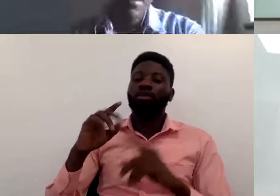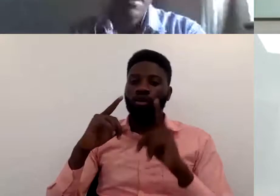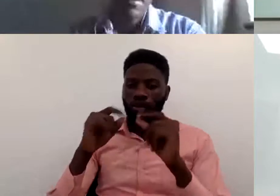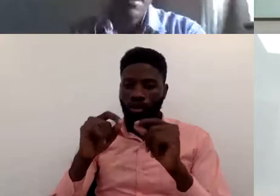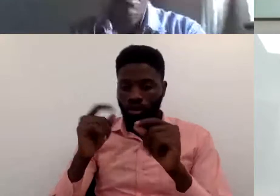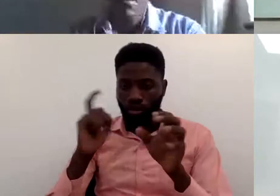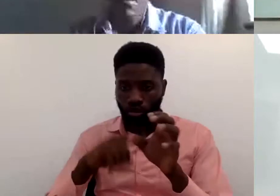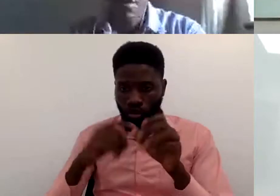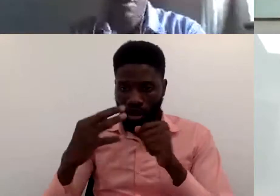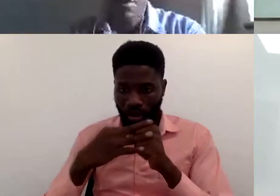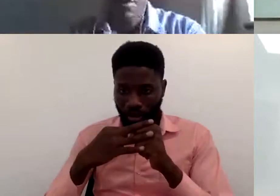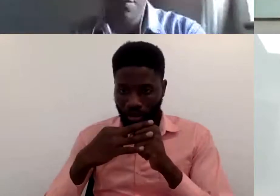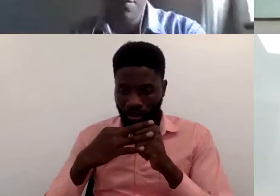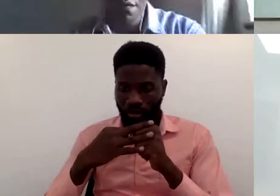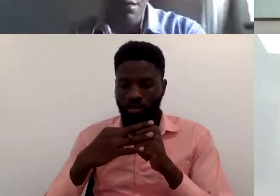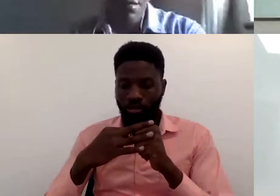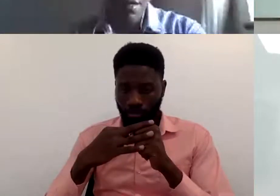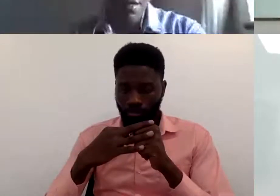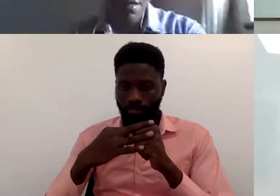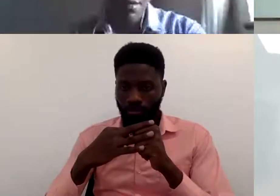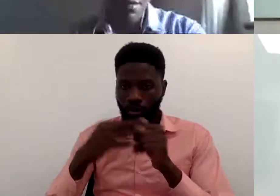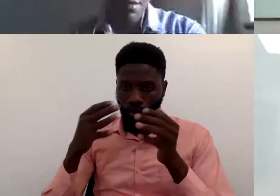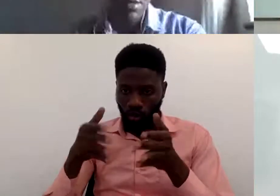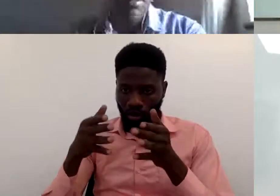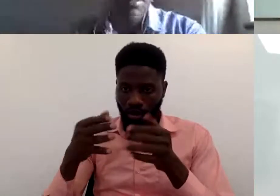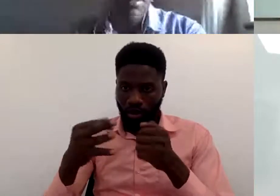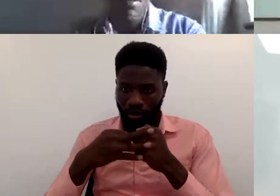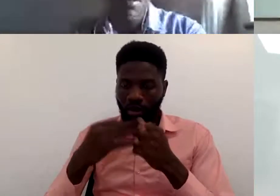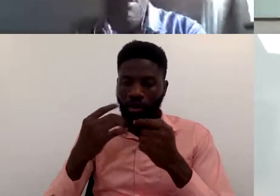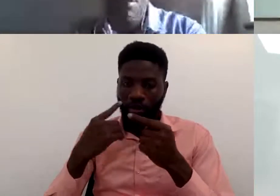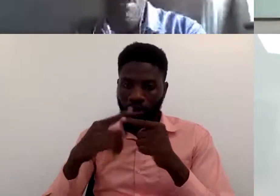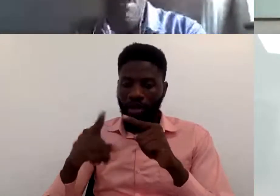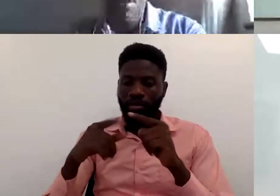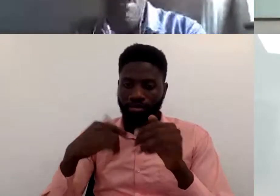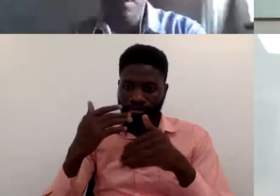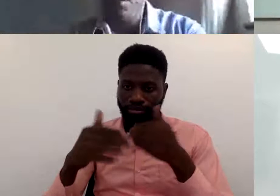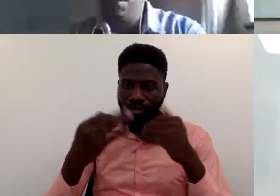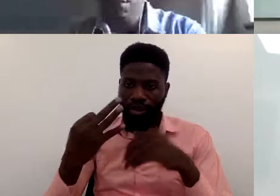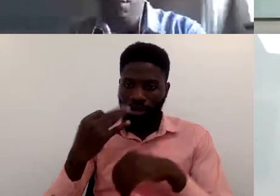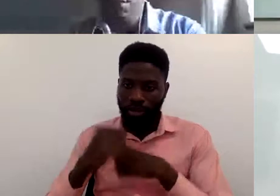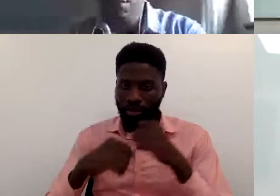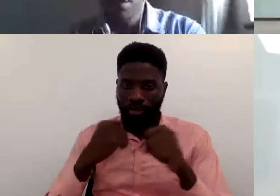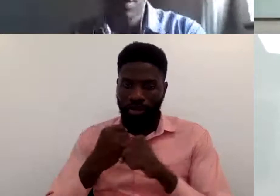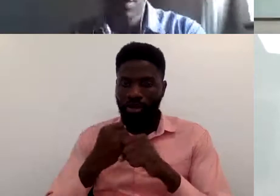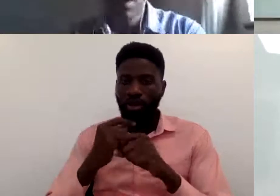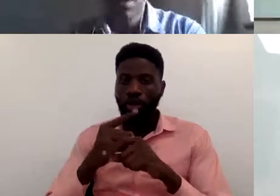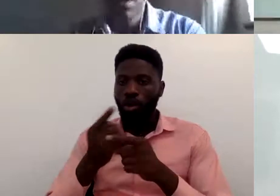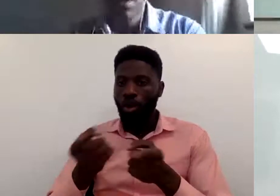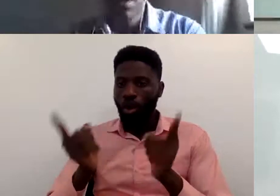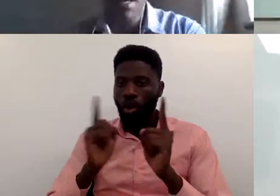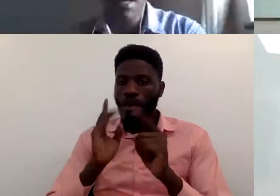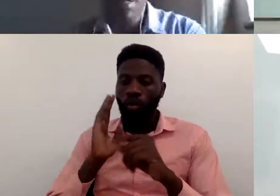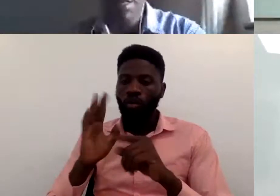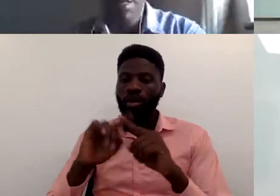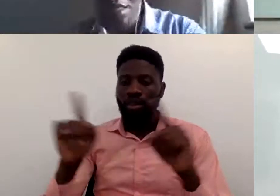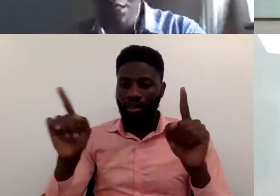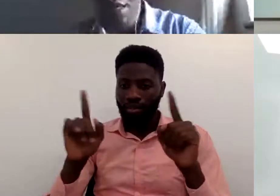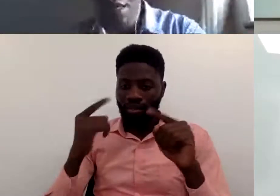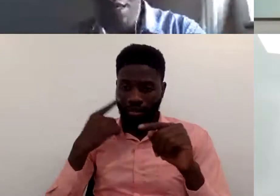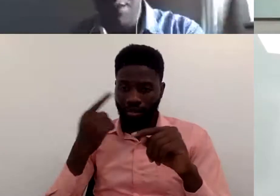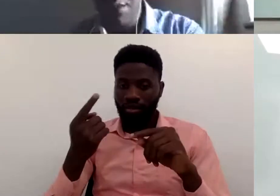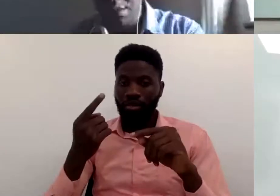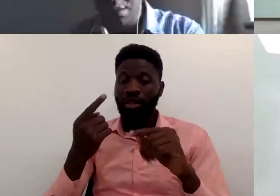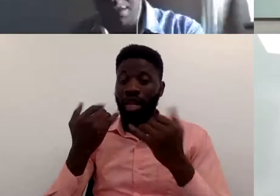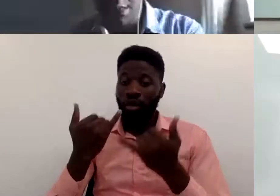us, you've joined 8 of you today, but in another 3 years, all of you will be very different. I mean, look at life, that has